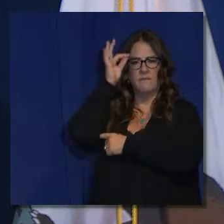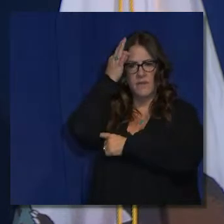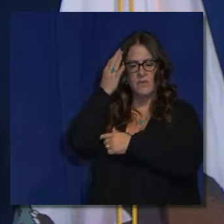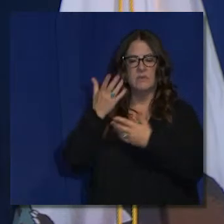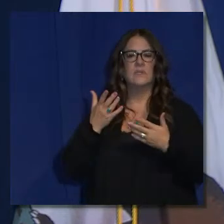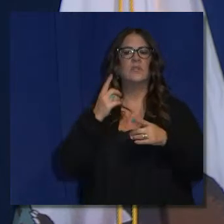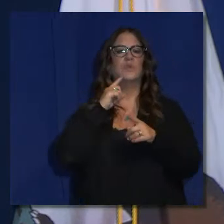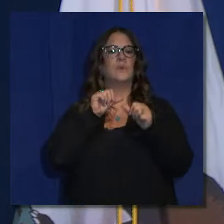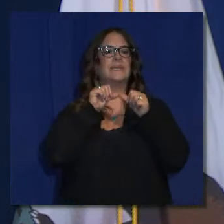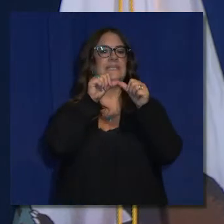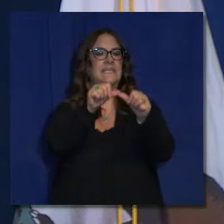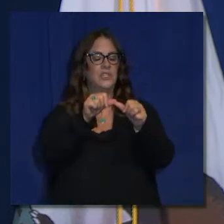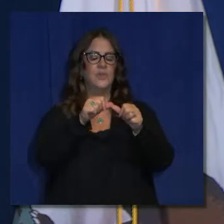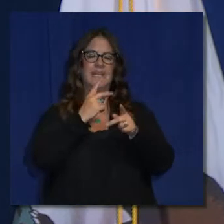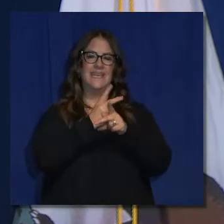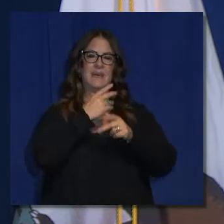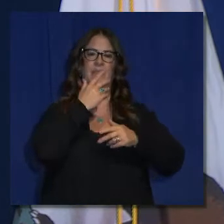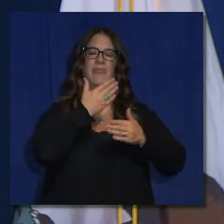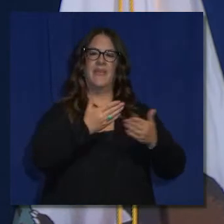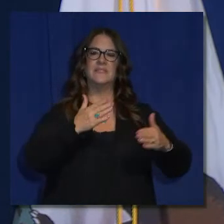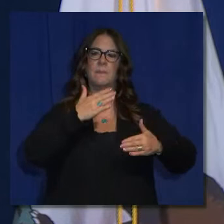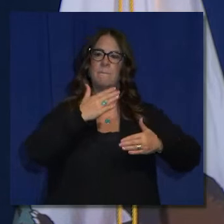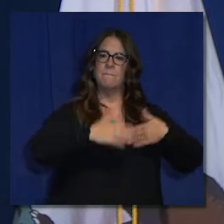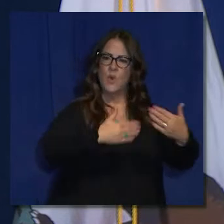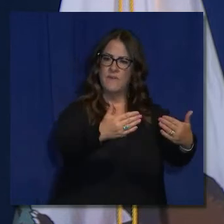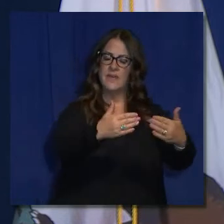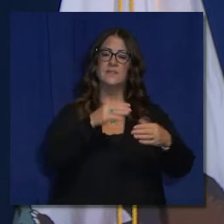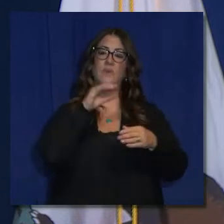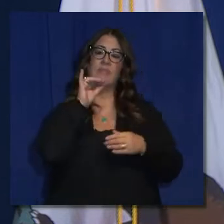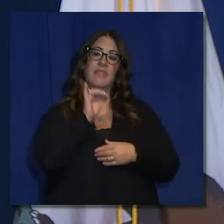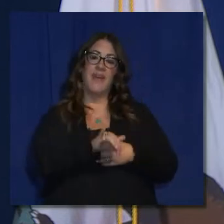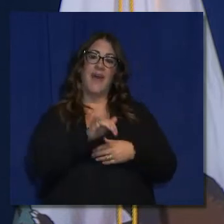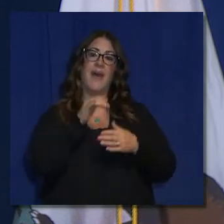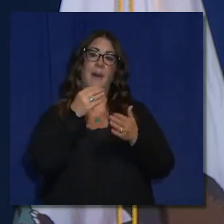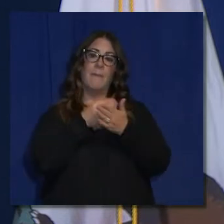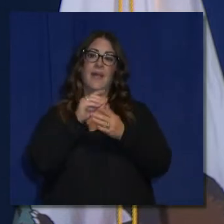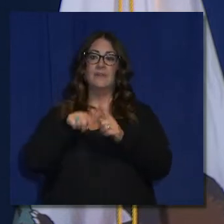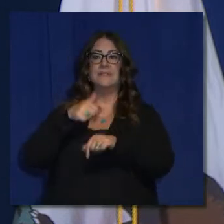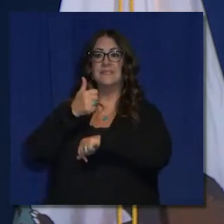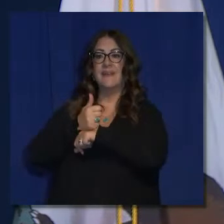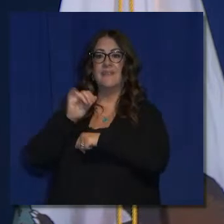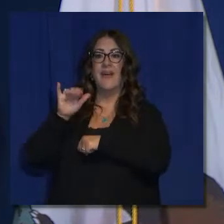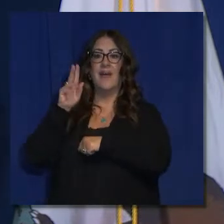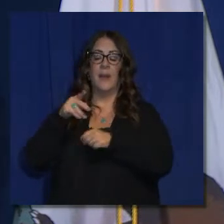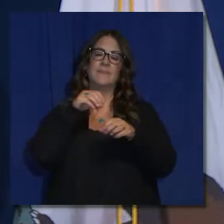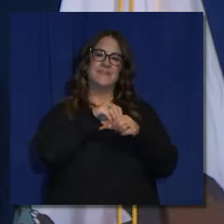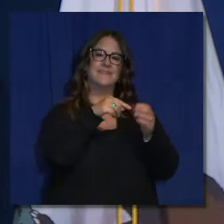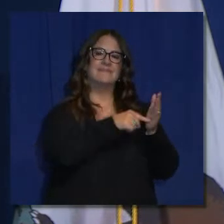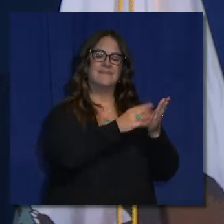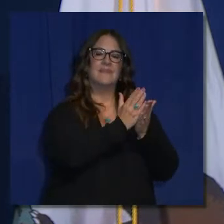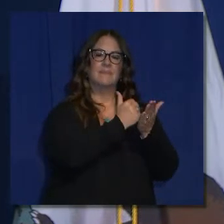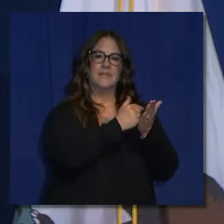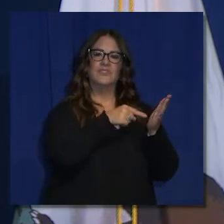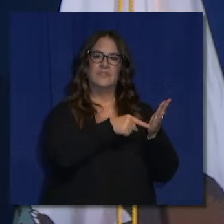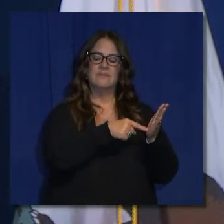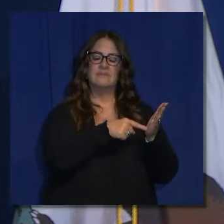continue to move the ball forward. So that's included in this May revise. The steps we have taken are more